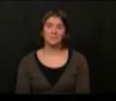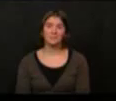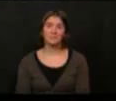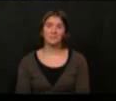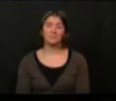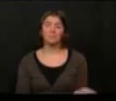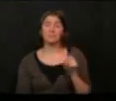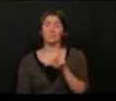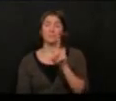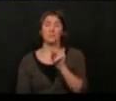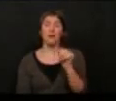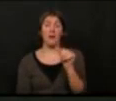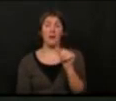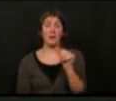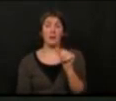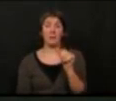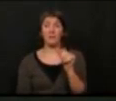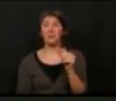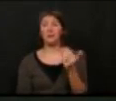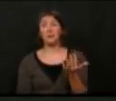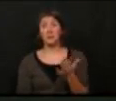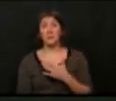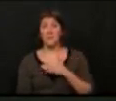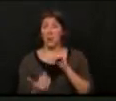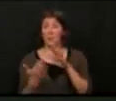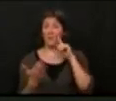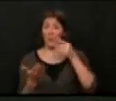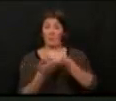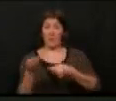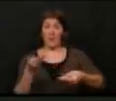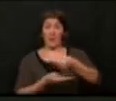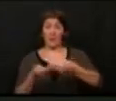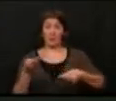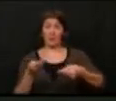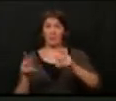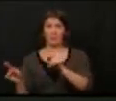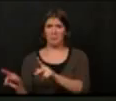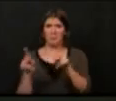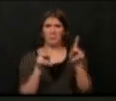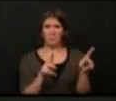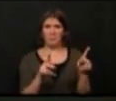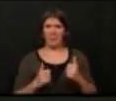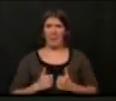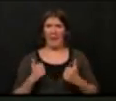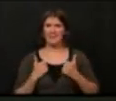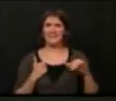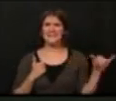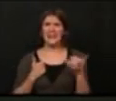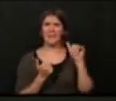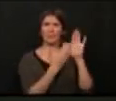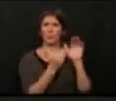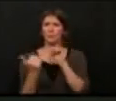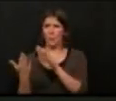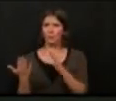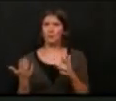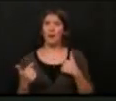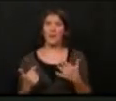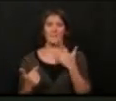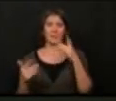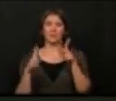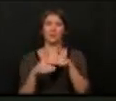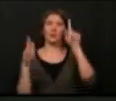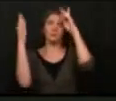I think for me, my approach to budgeting is much like my approach to life, which is I like to start